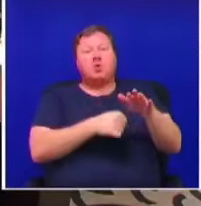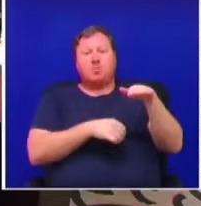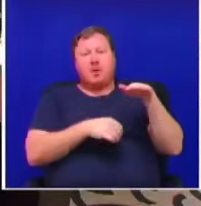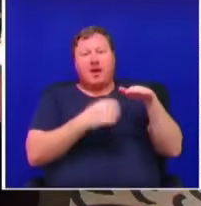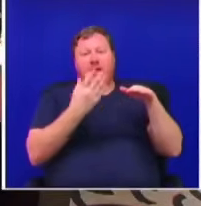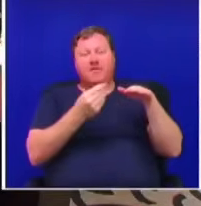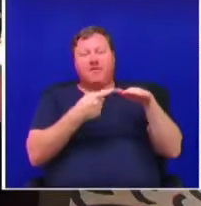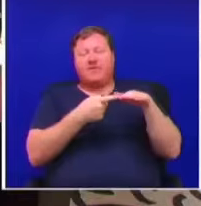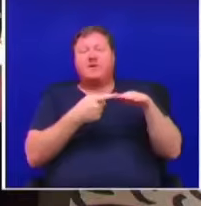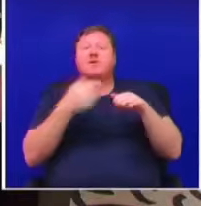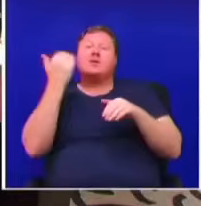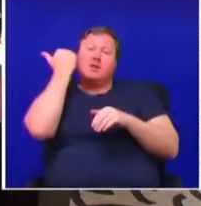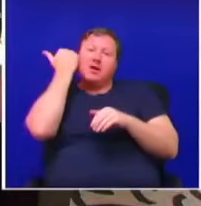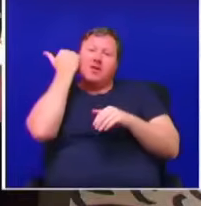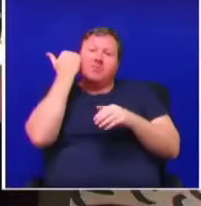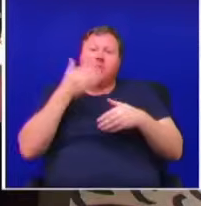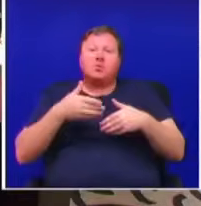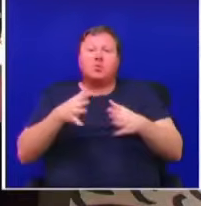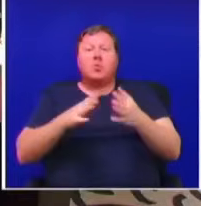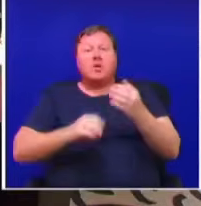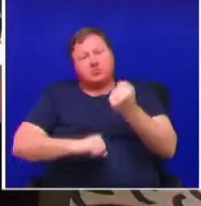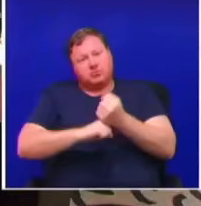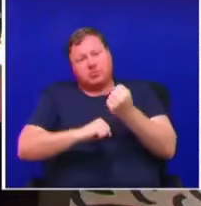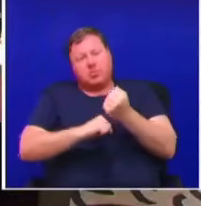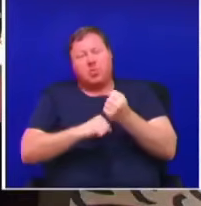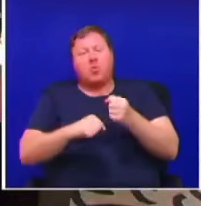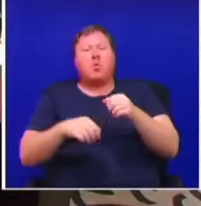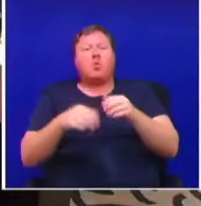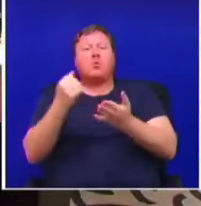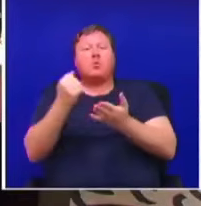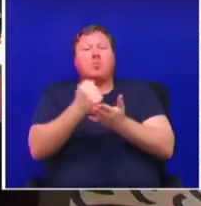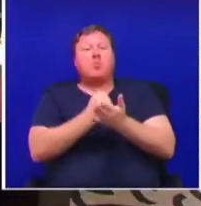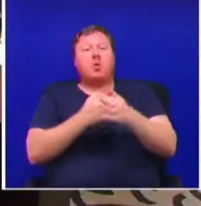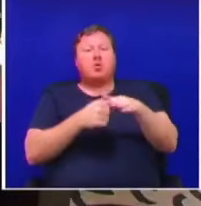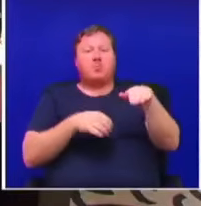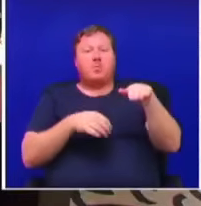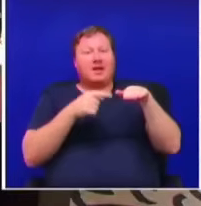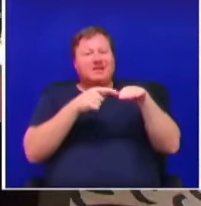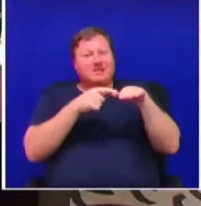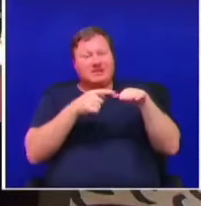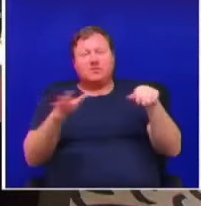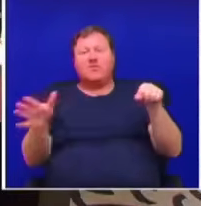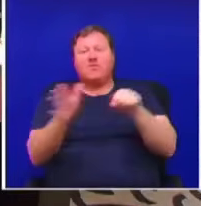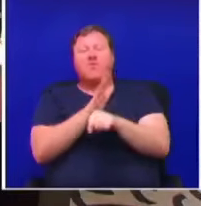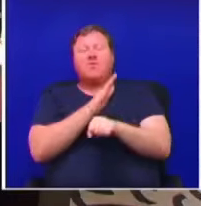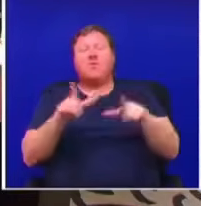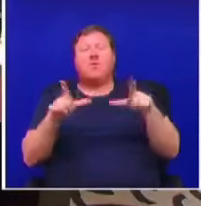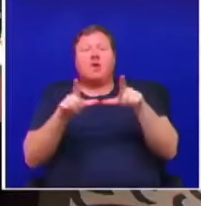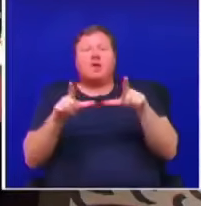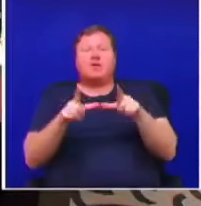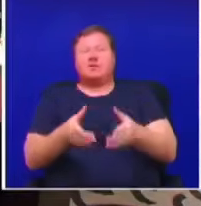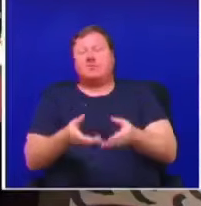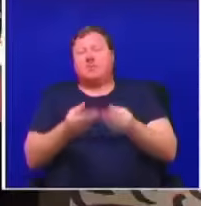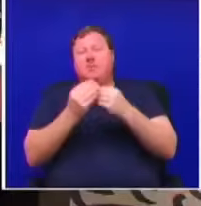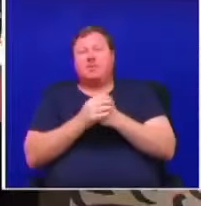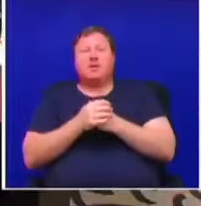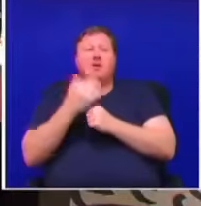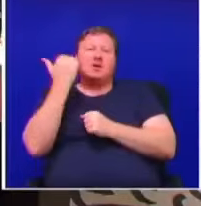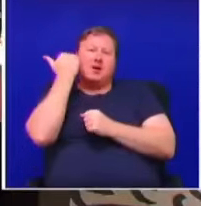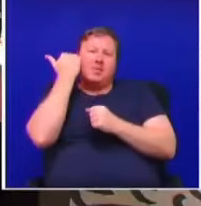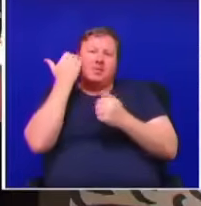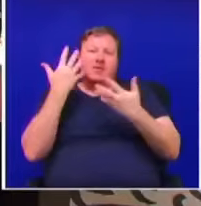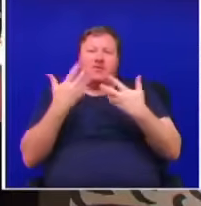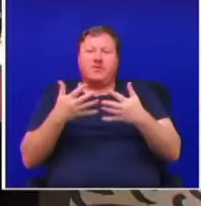to support the Post Bank in acquiring its full commercial banking license, and whether the government has established the need